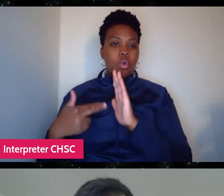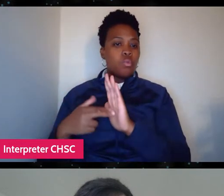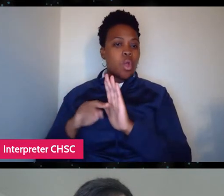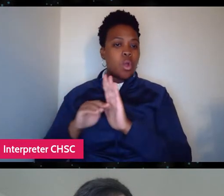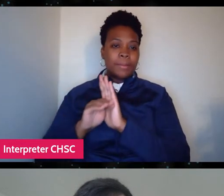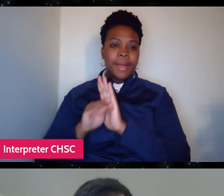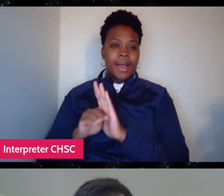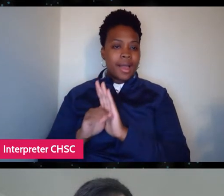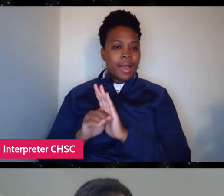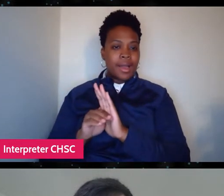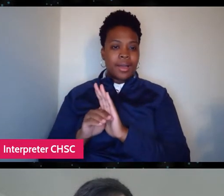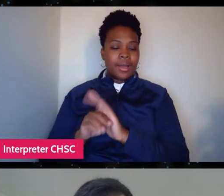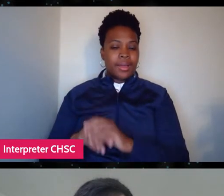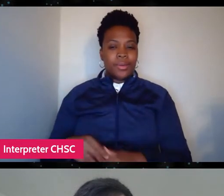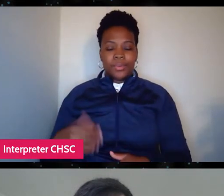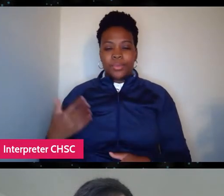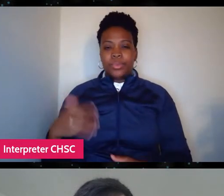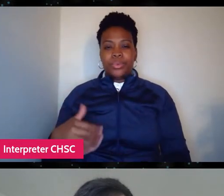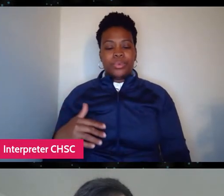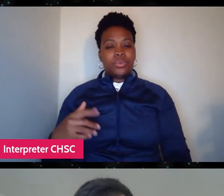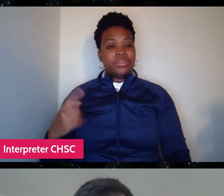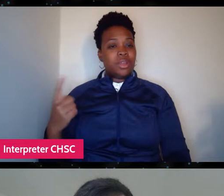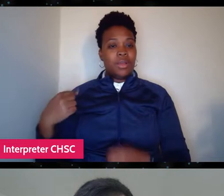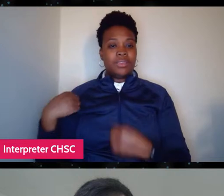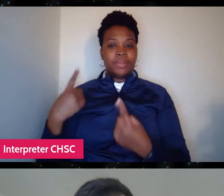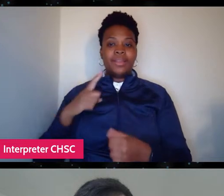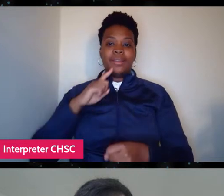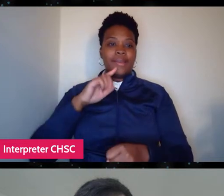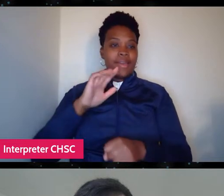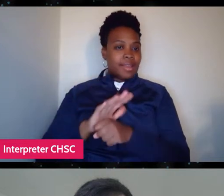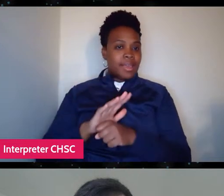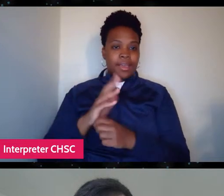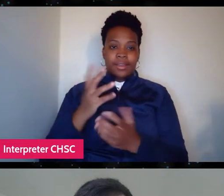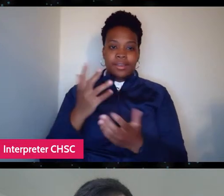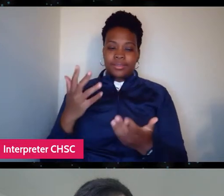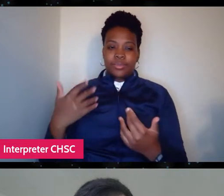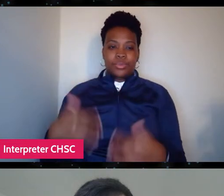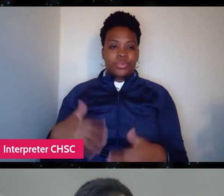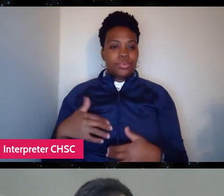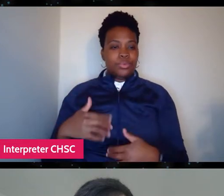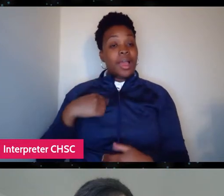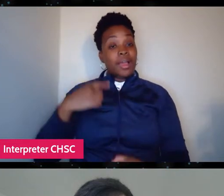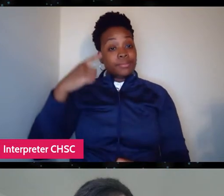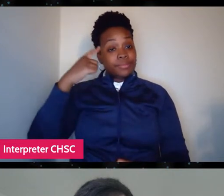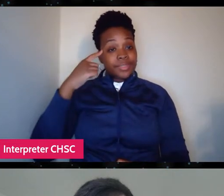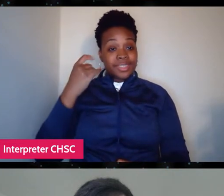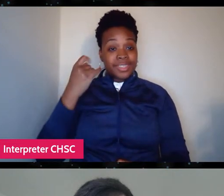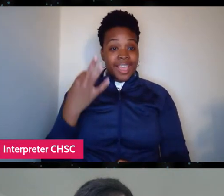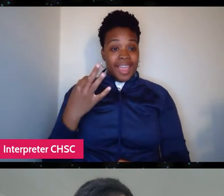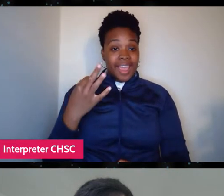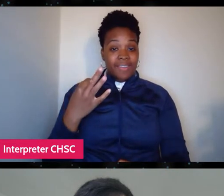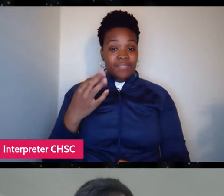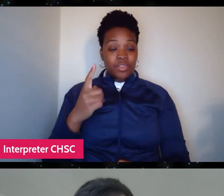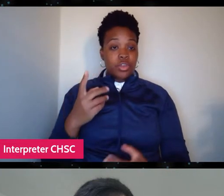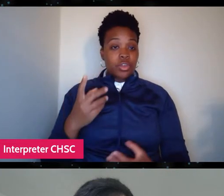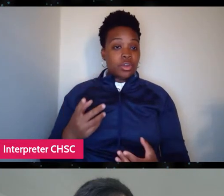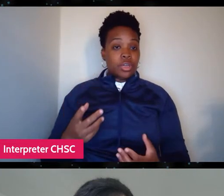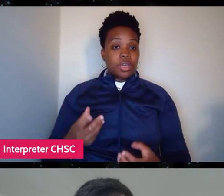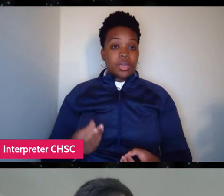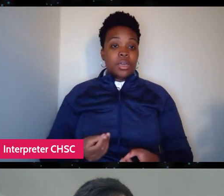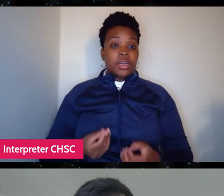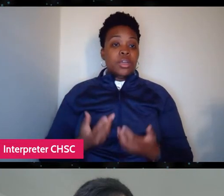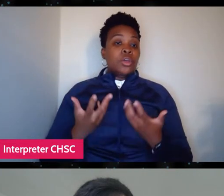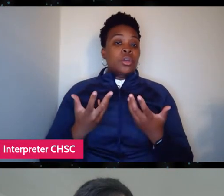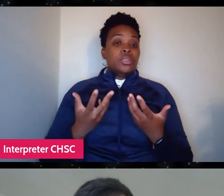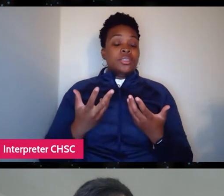that way. And she's always been so dedicated. So I think, you know, if you're nourished, nurtured,